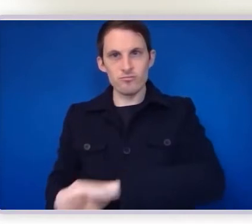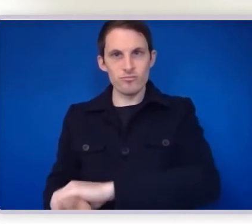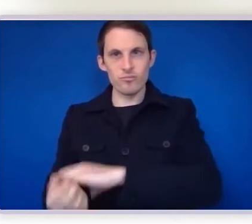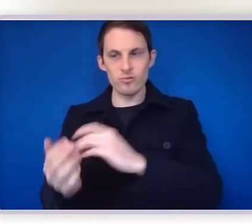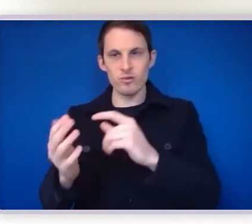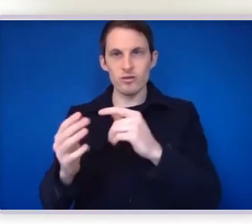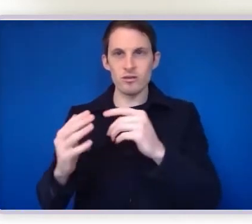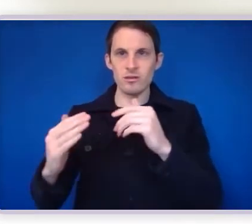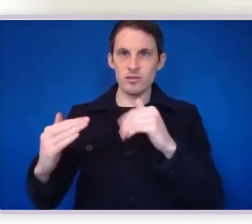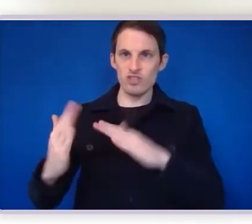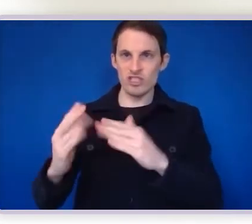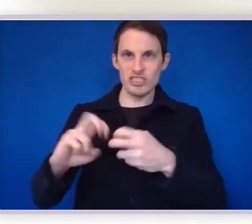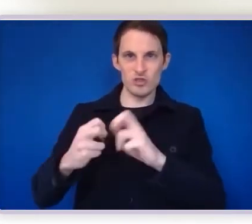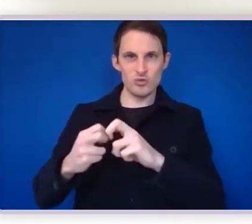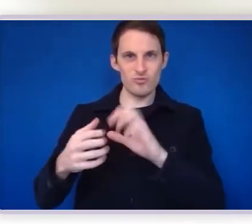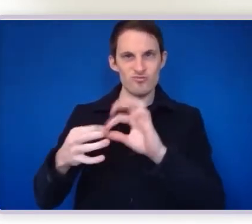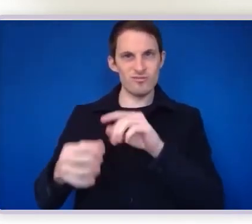of you have been aware of for a long time.